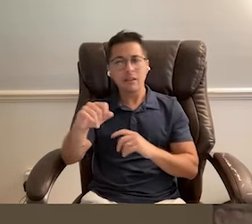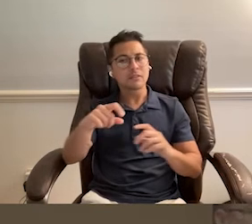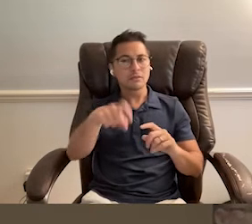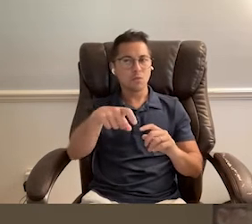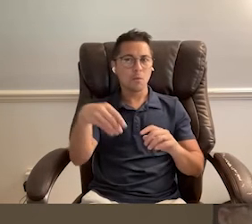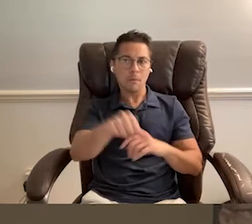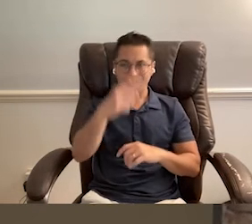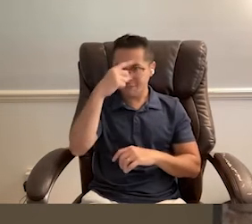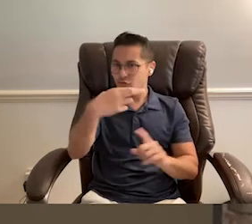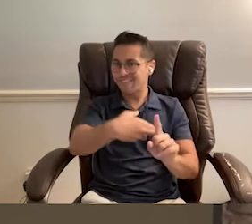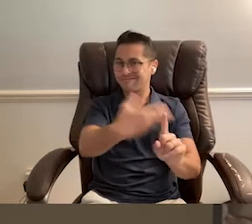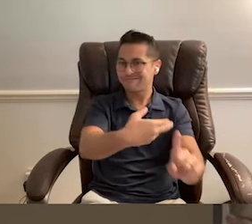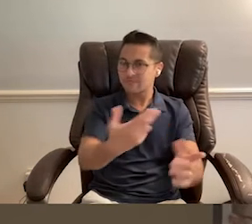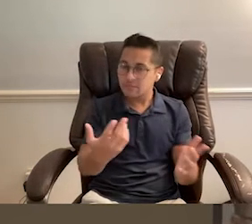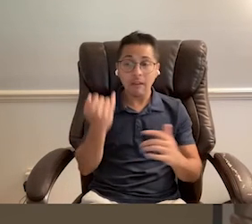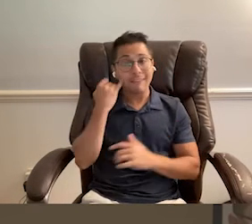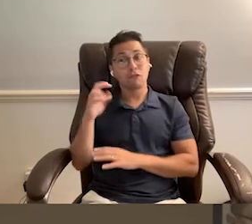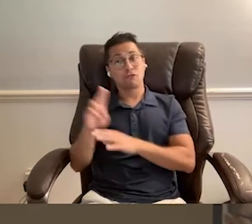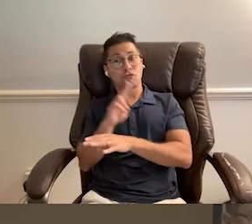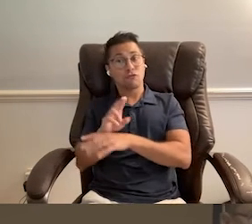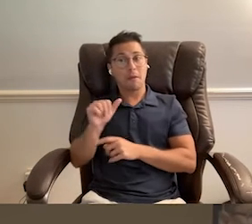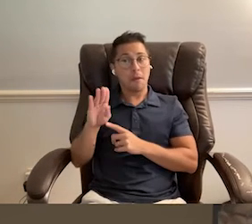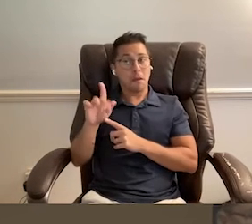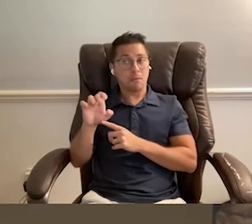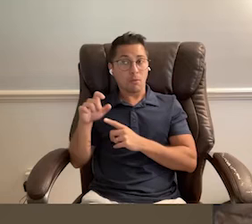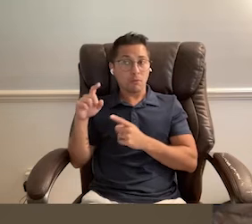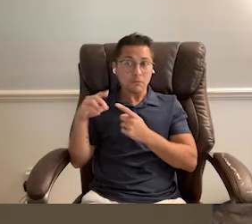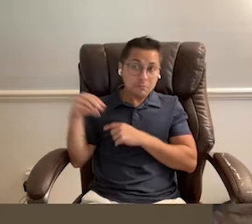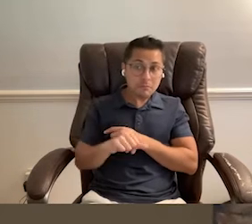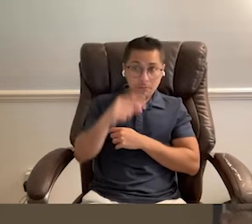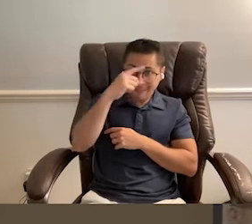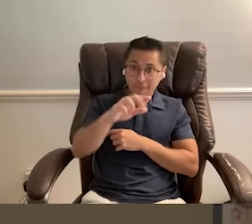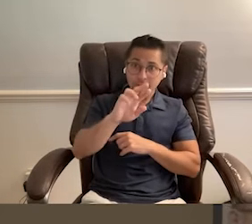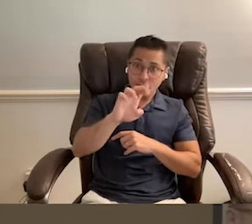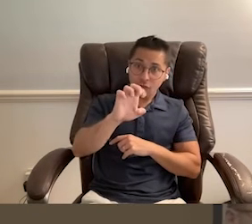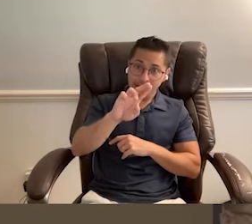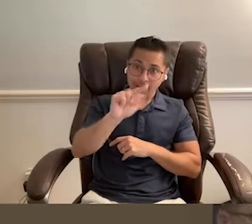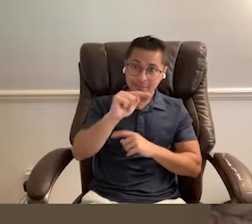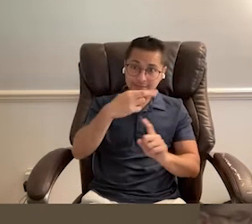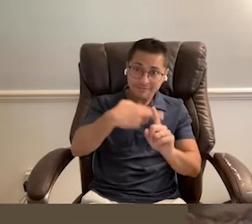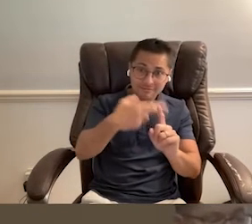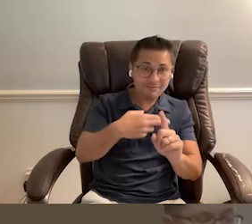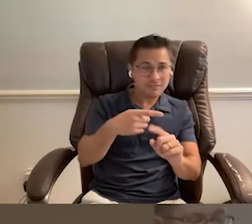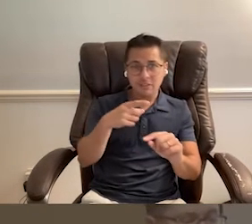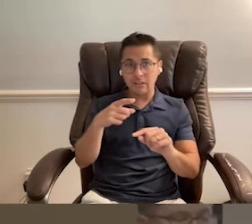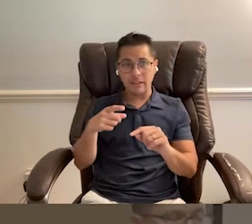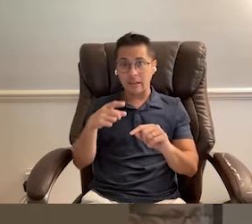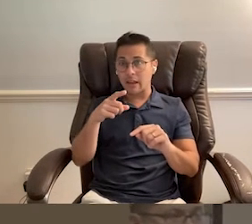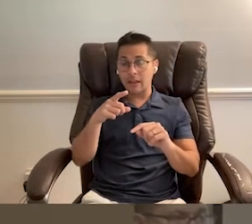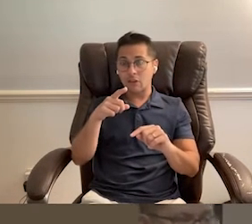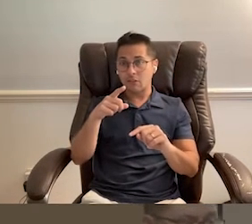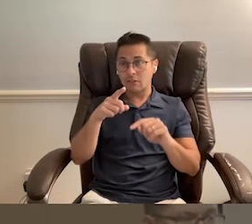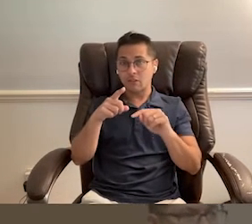rent. Well, if you use your ABLE account to pay for rent, you can actually not reduce your SSI benefits. But